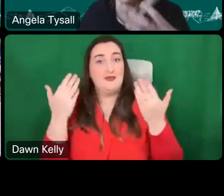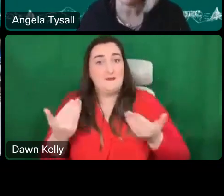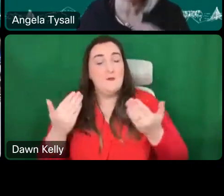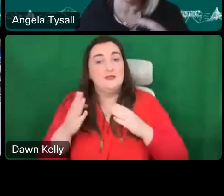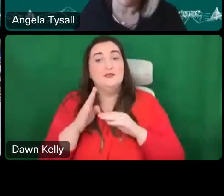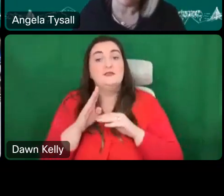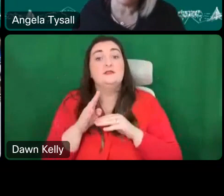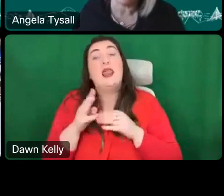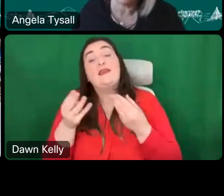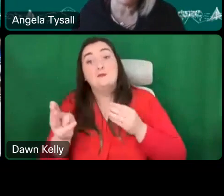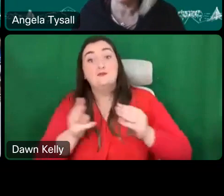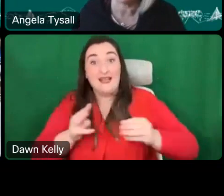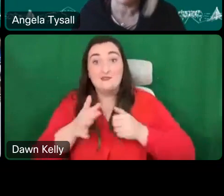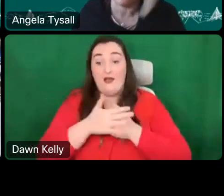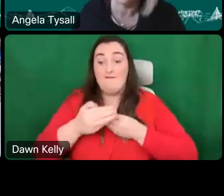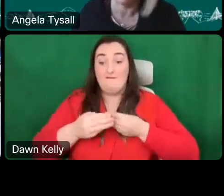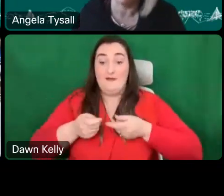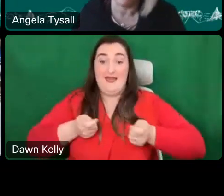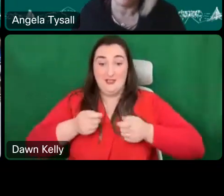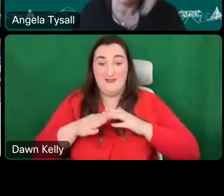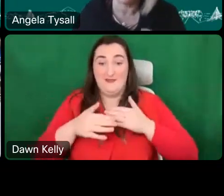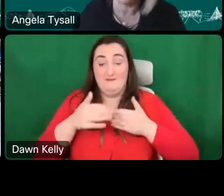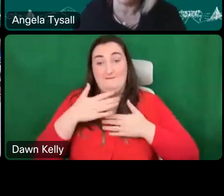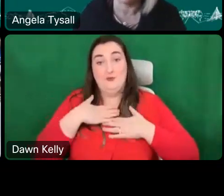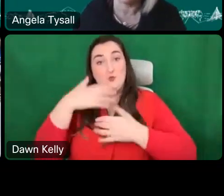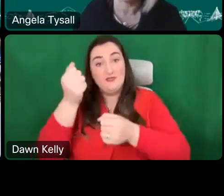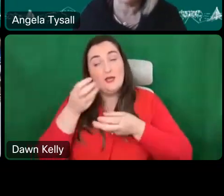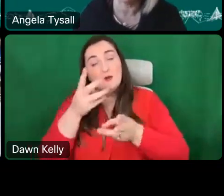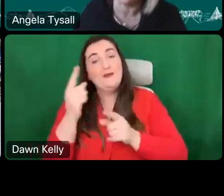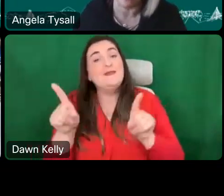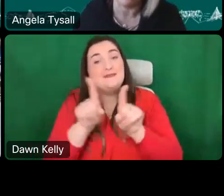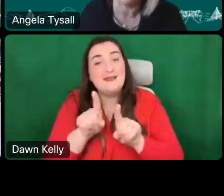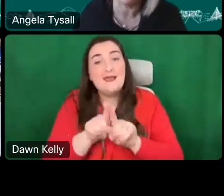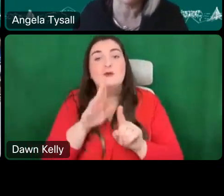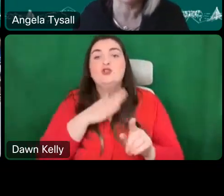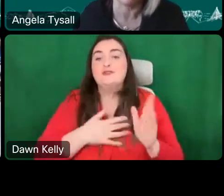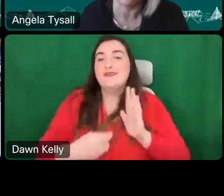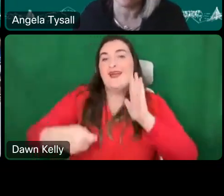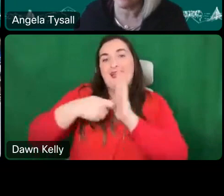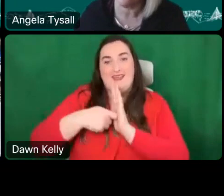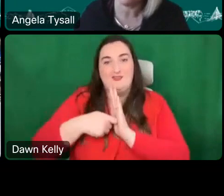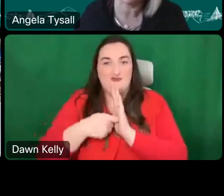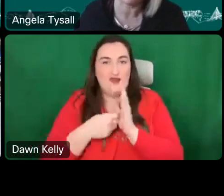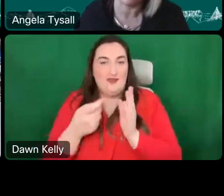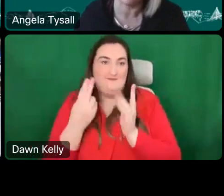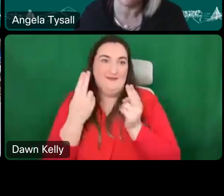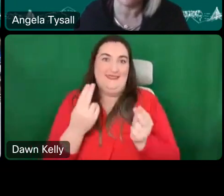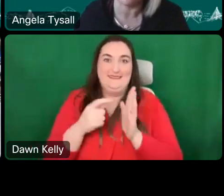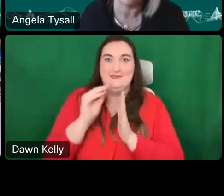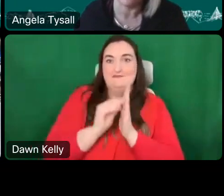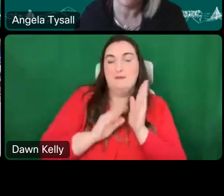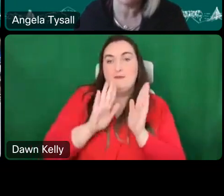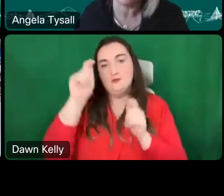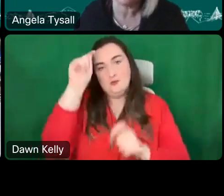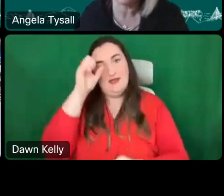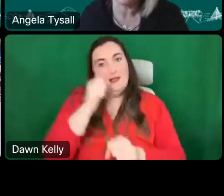the practice of managing the suicide will be the same. It's just the kind of the additional requirements that we need to consider in the context